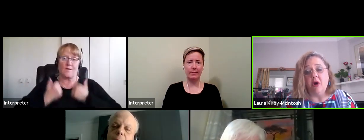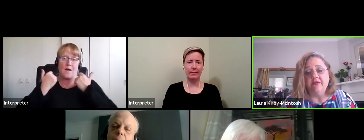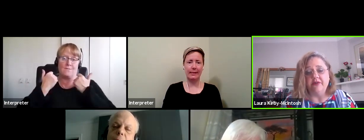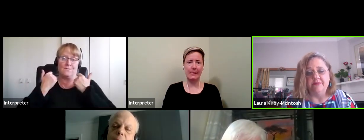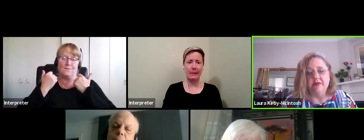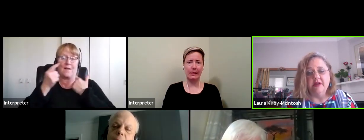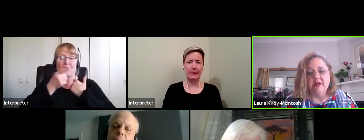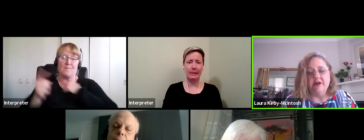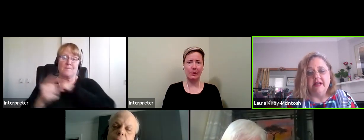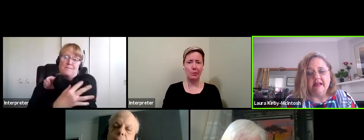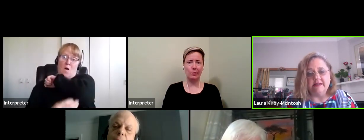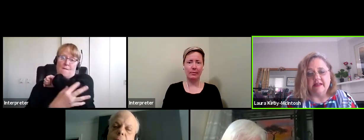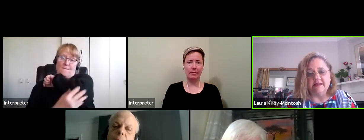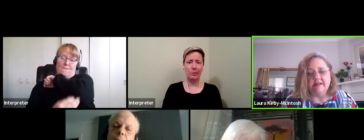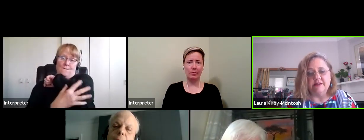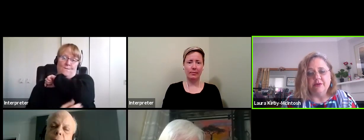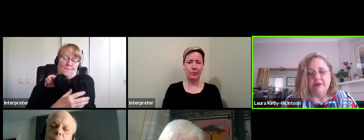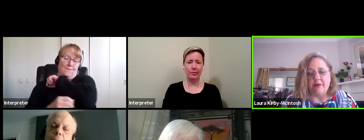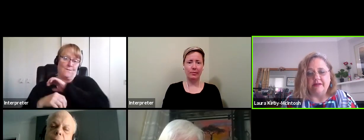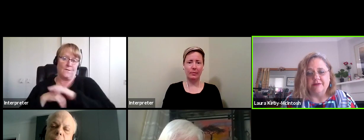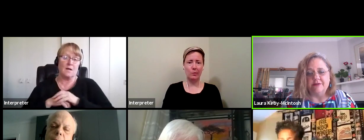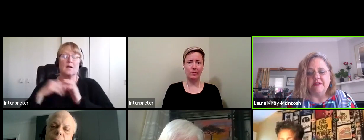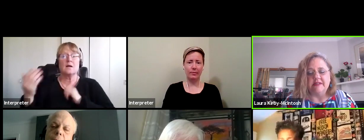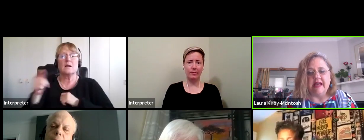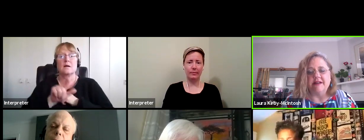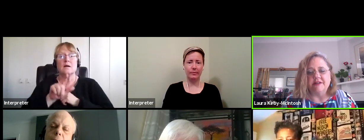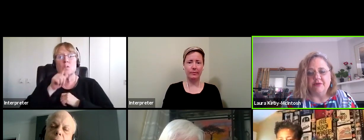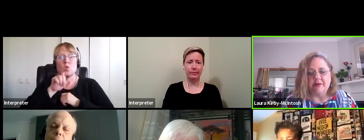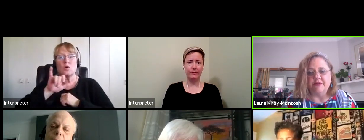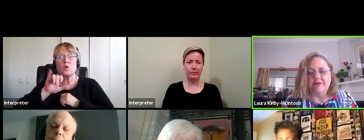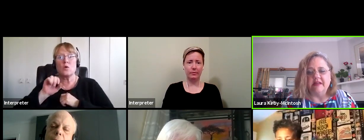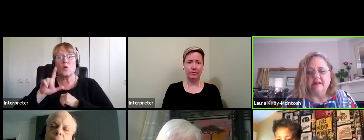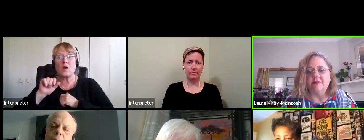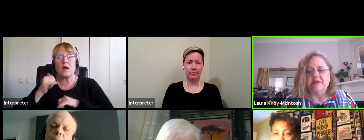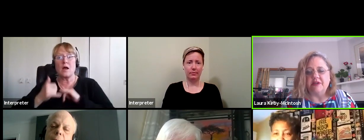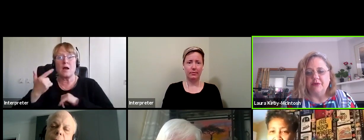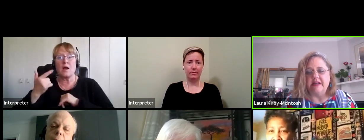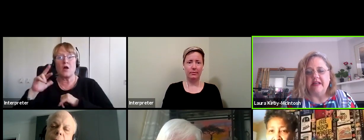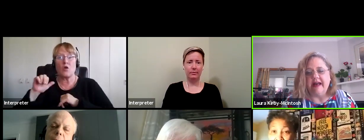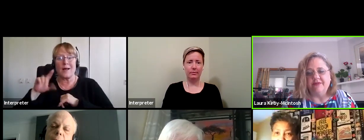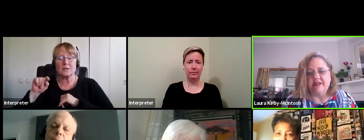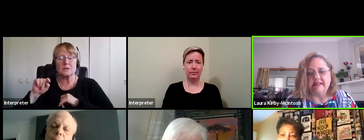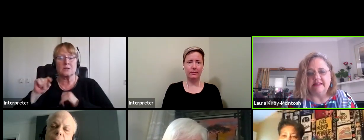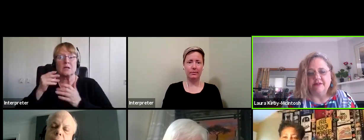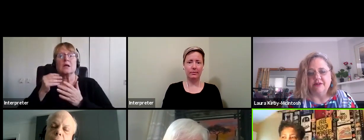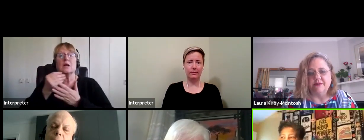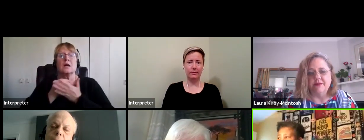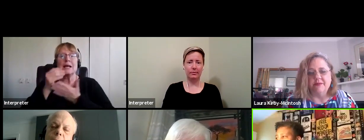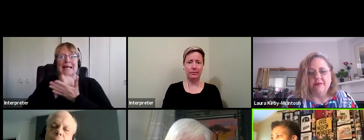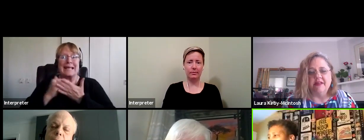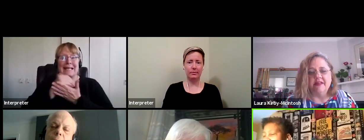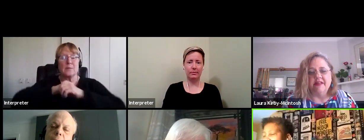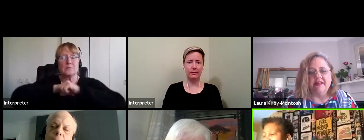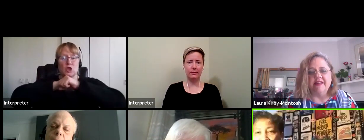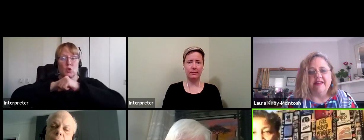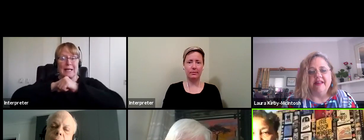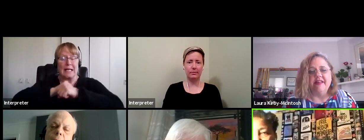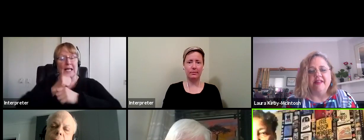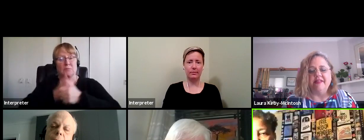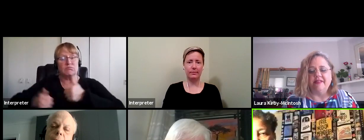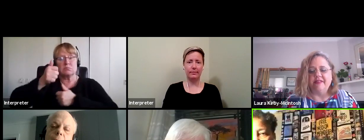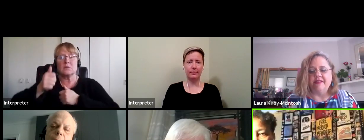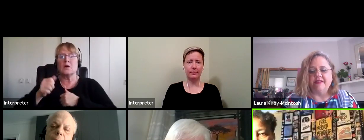in poverty. Our next guest is Yola Grant. She's the acting director of the Income Security Advocacy Center. Thanks again, Thea.